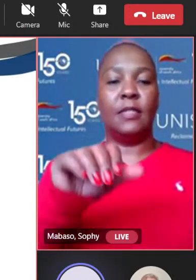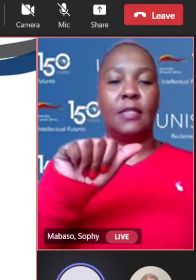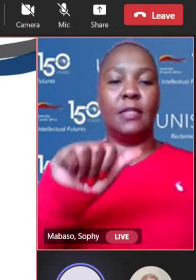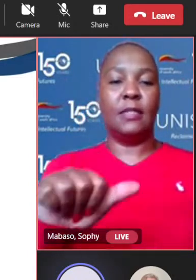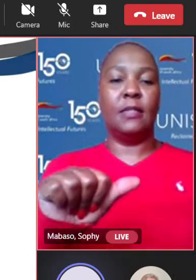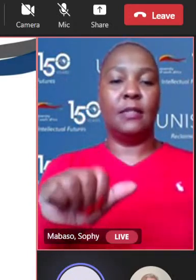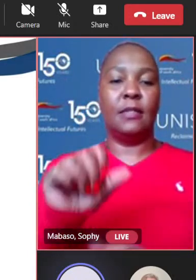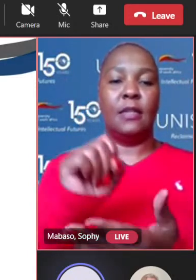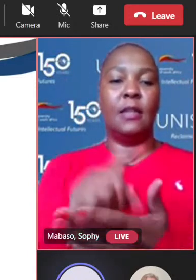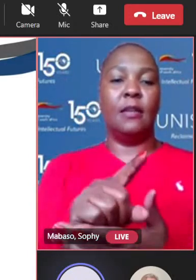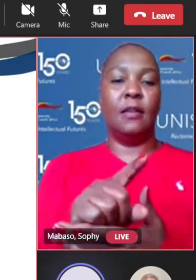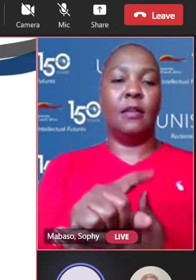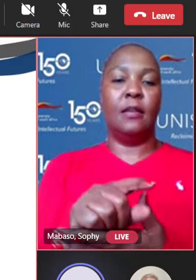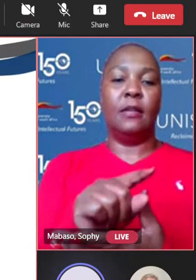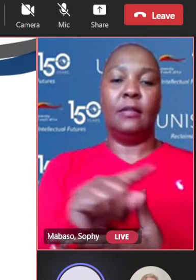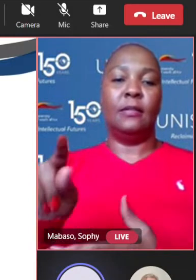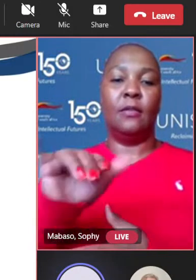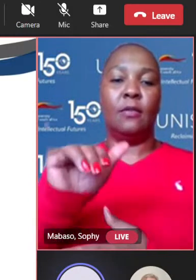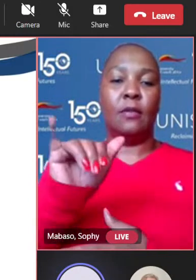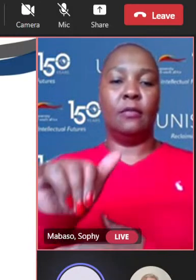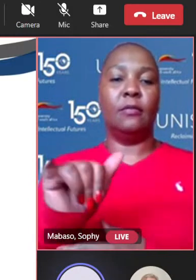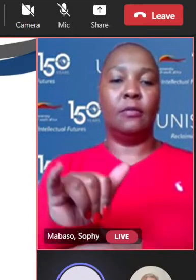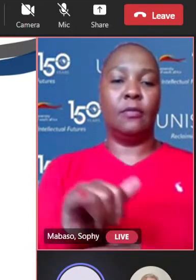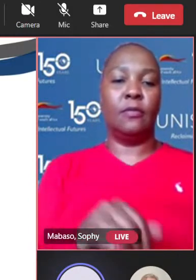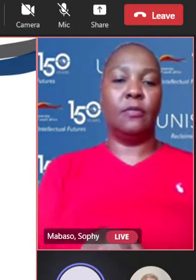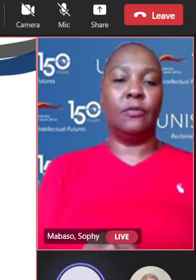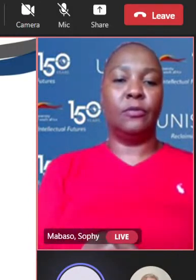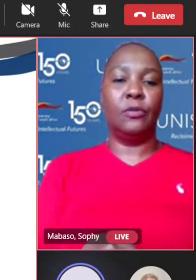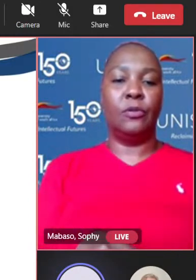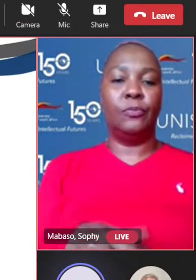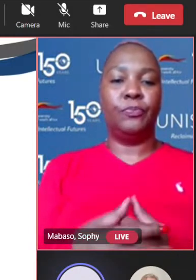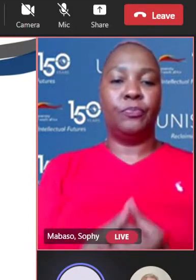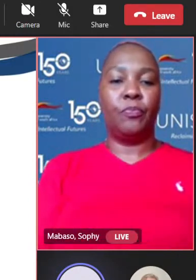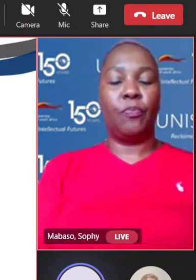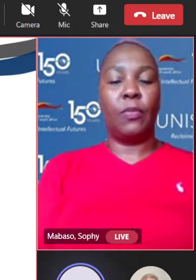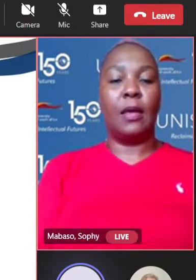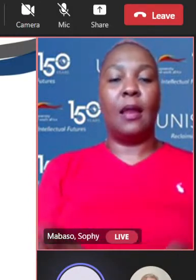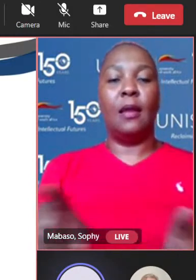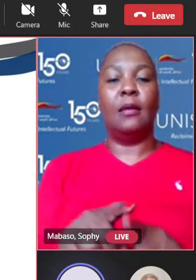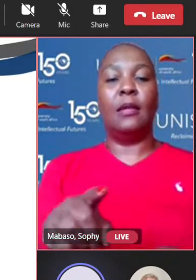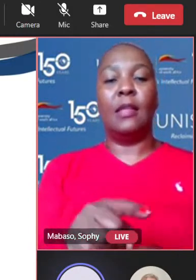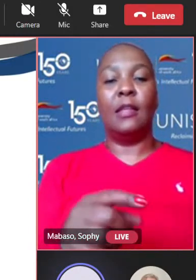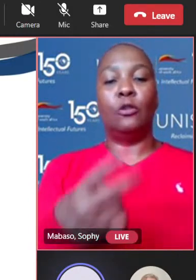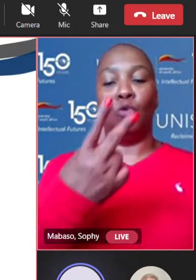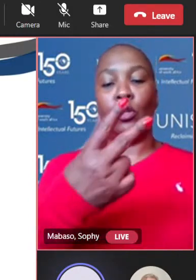INF2611-22 means the year in which it was registered for. So in your case, it will show